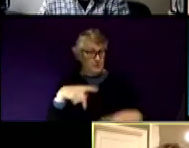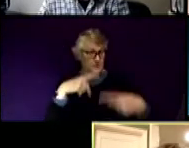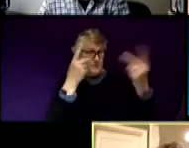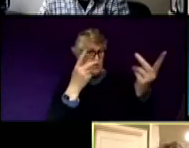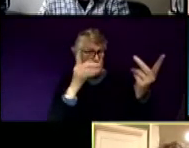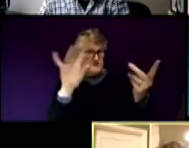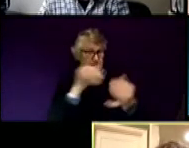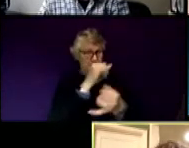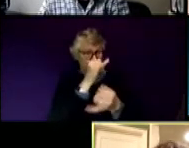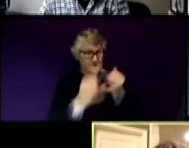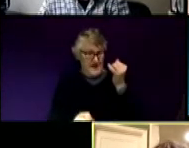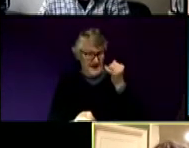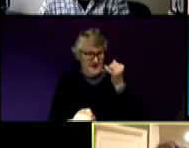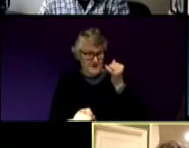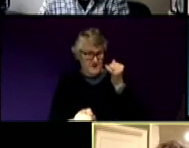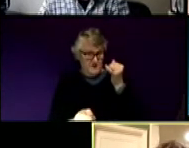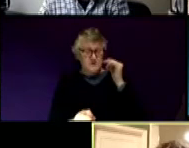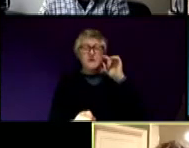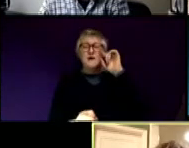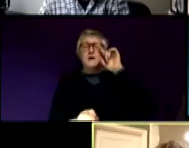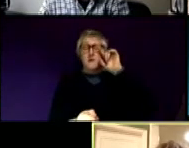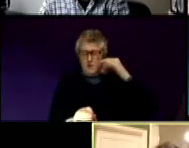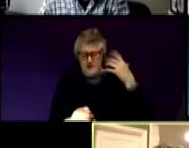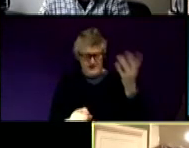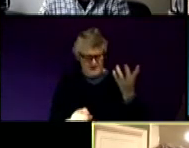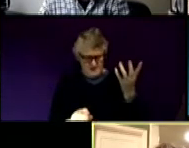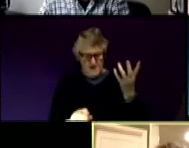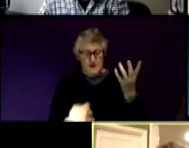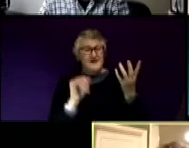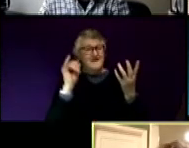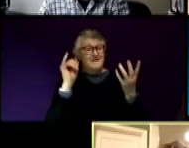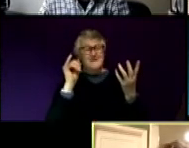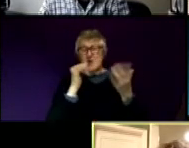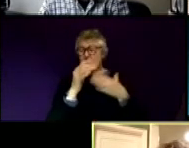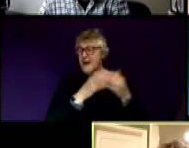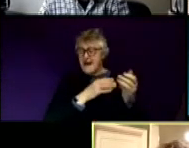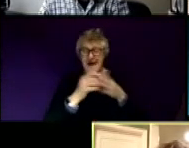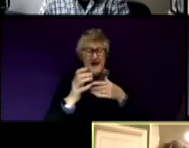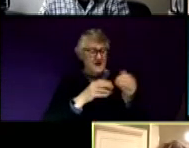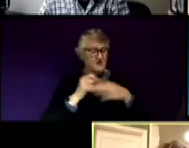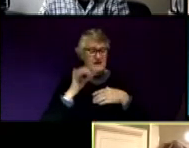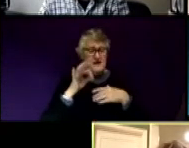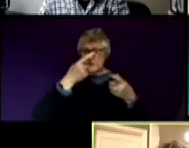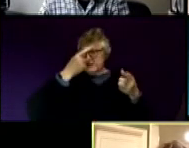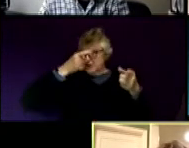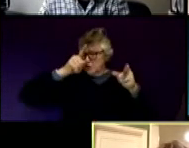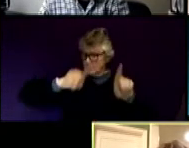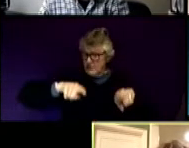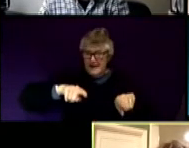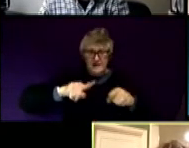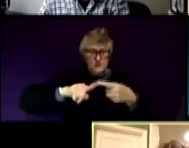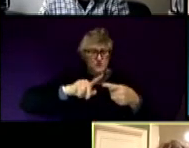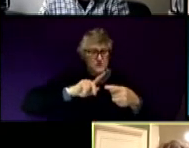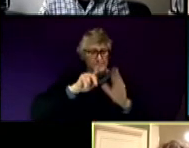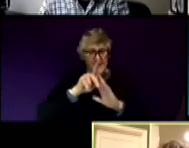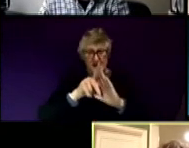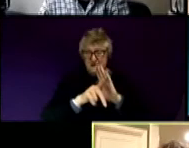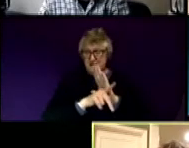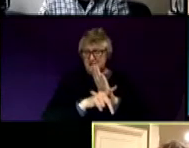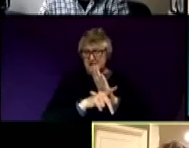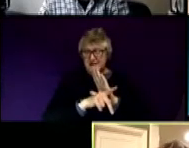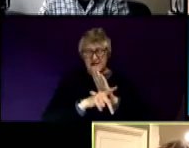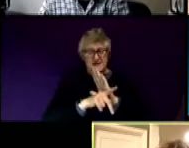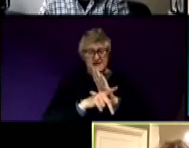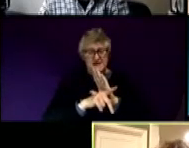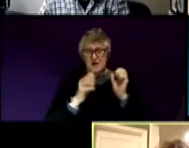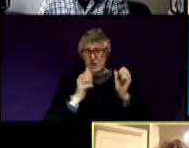is that if we, no matter whether we agree to a policy on body cameras with the union, or